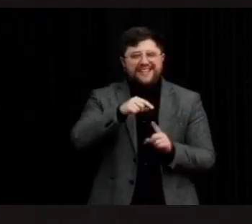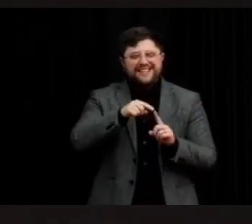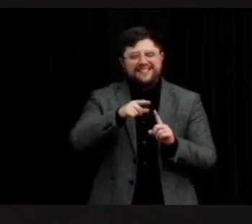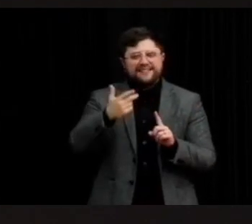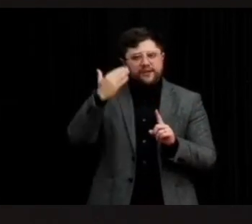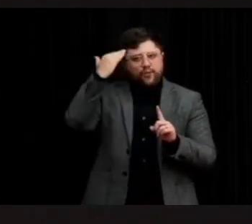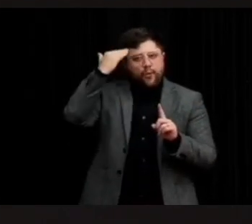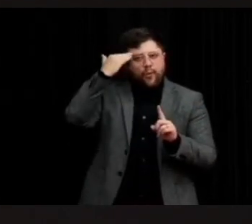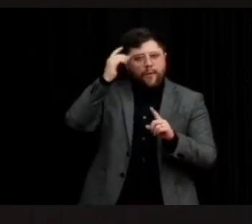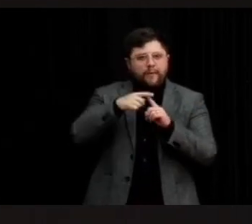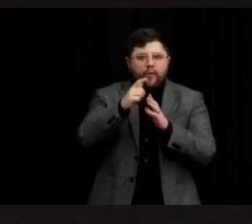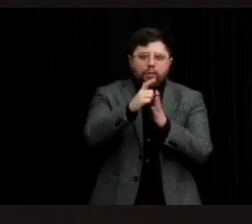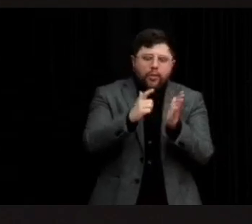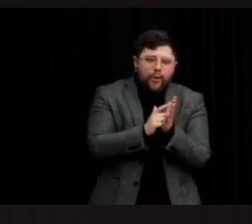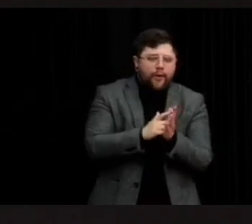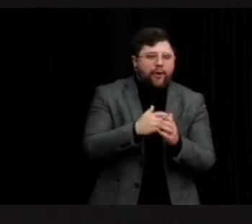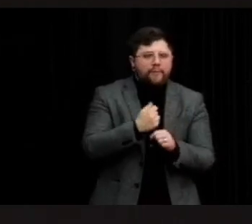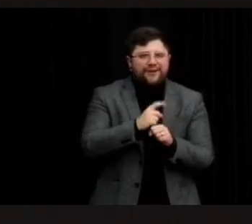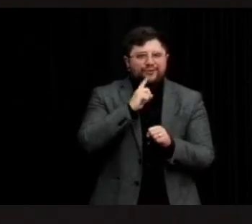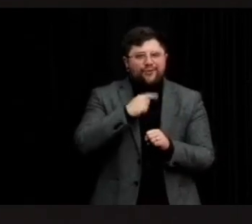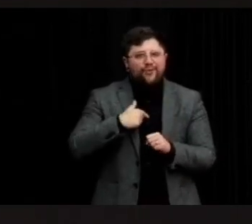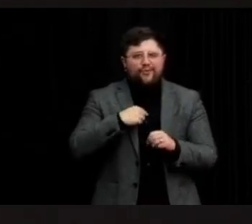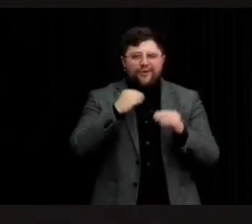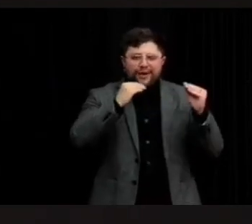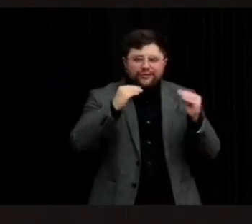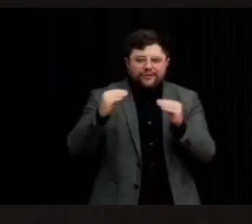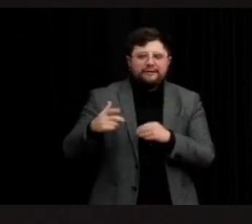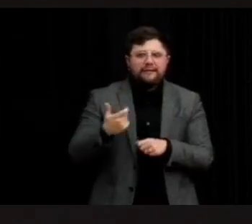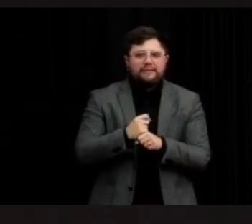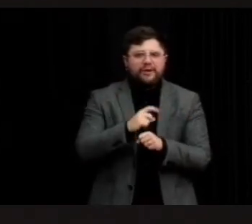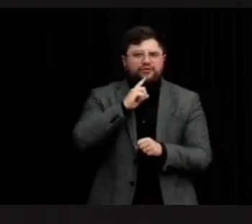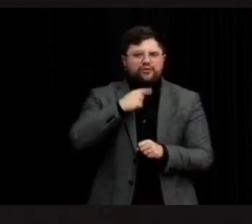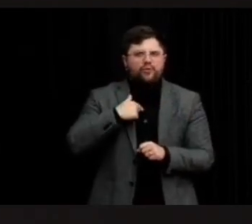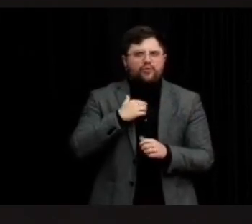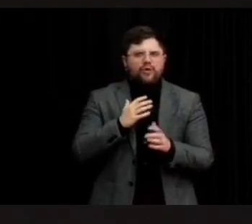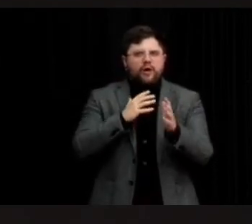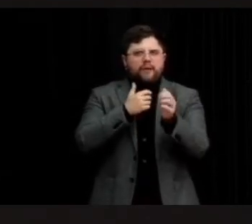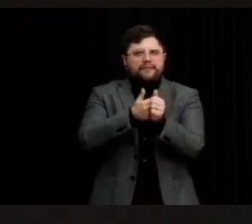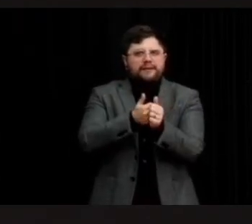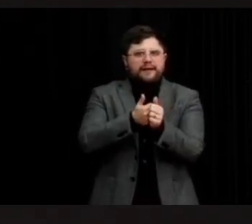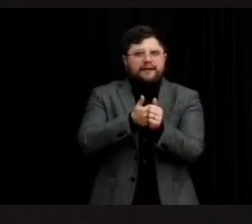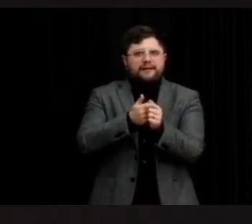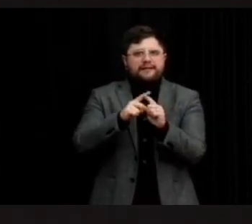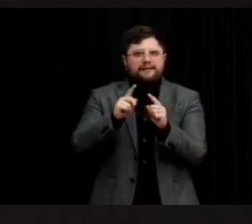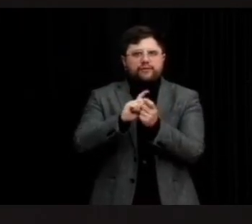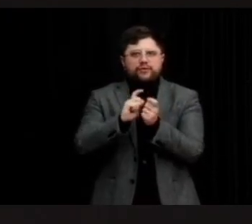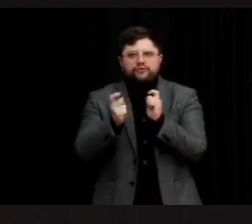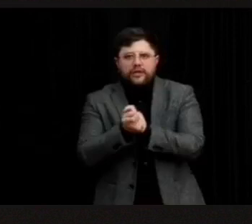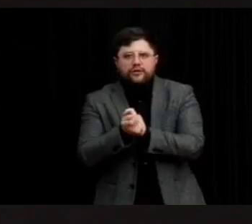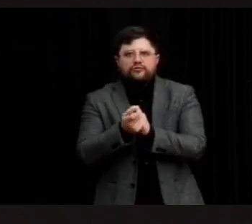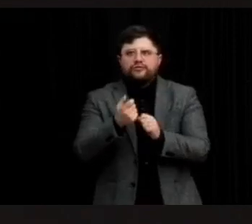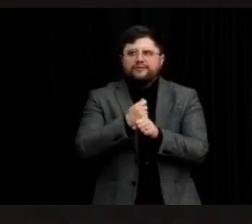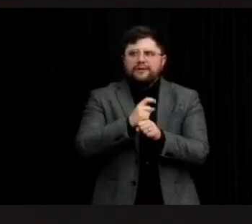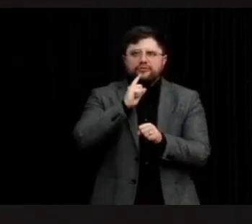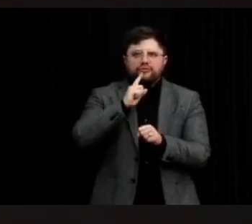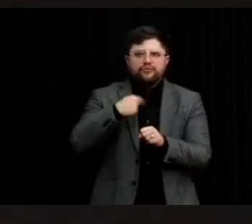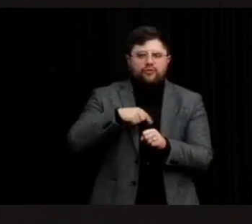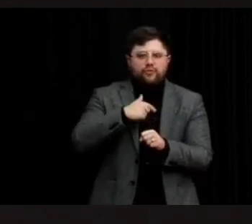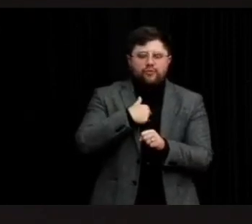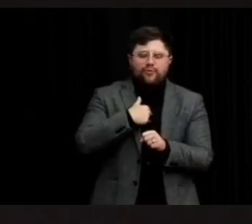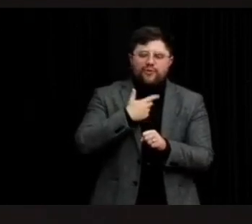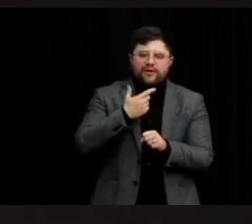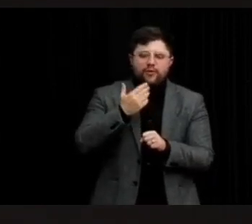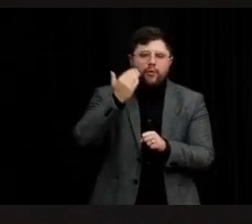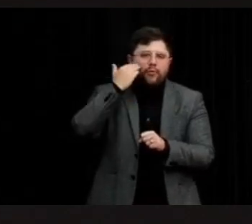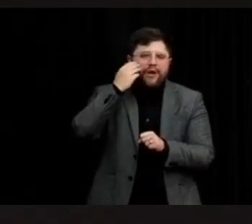educated about the laws and staying up to date on changes that occur, advances that are made,